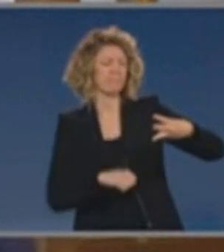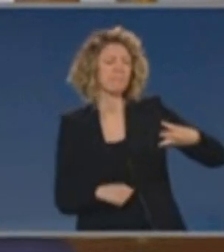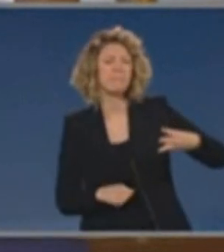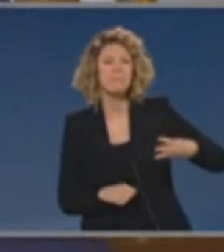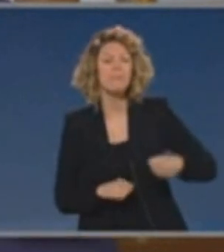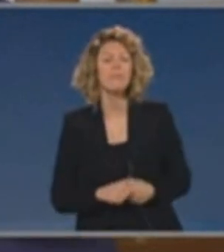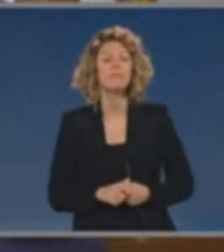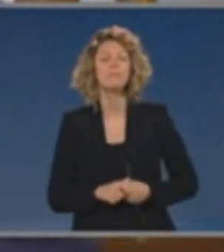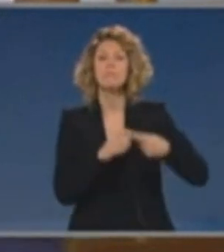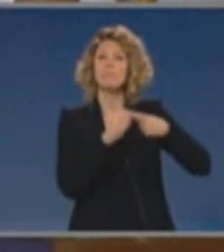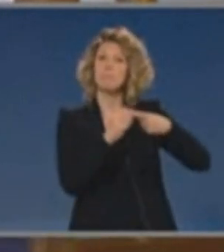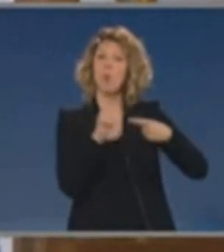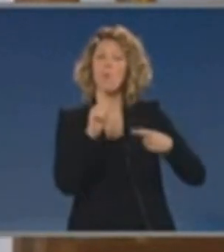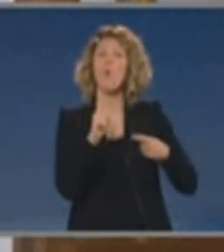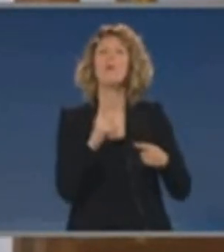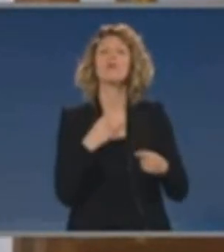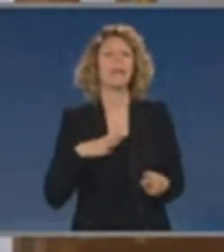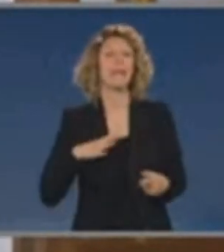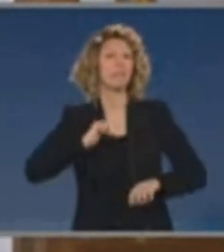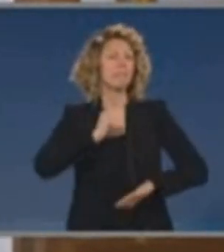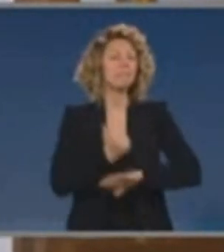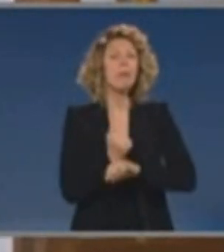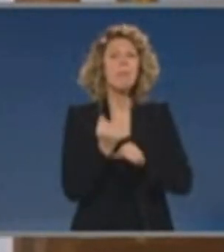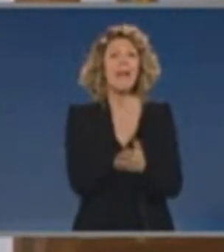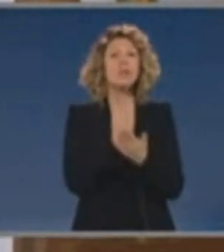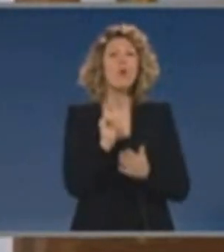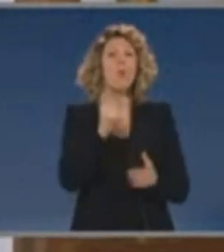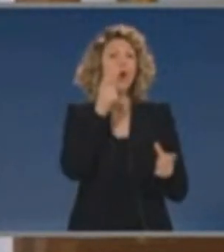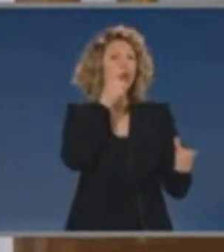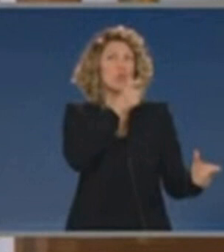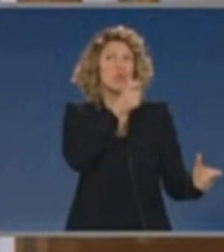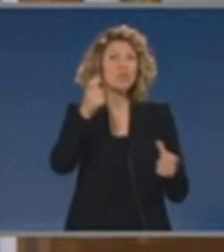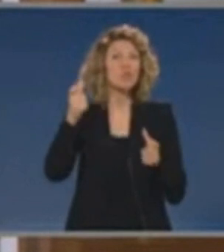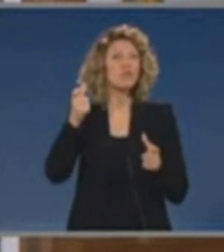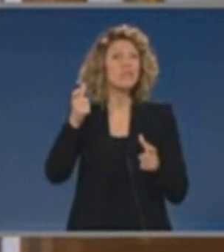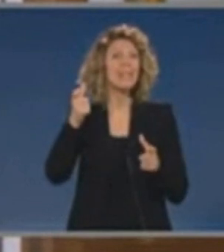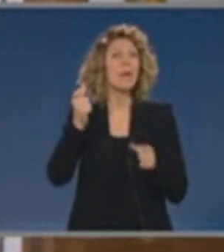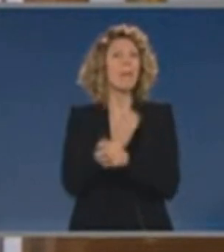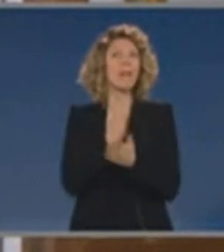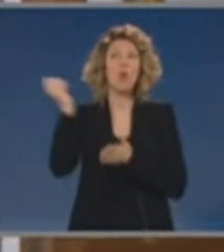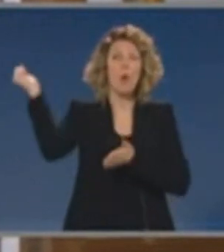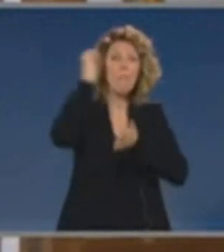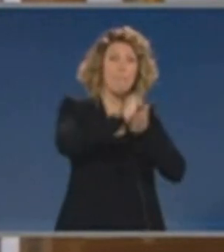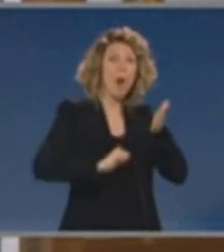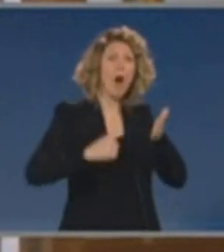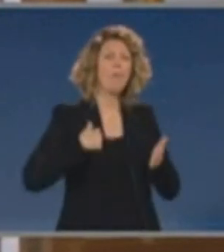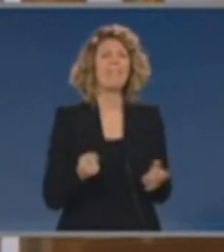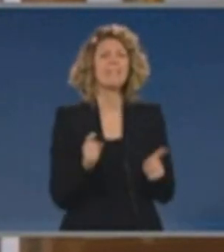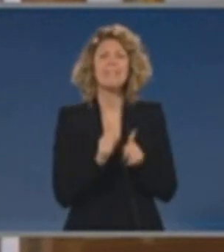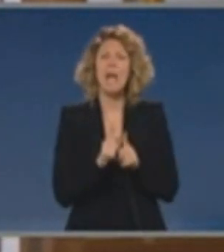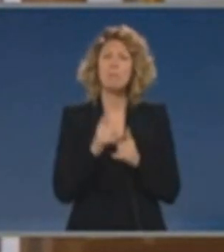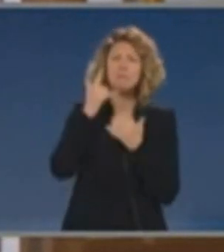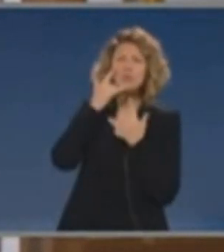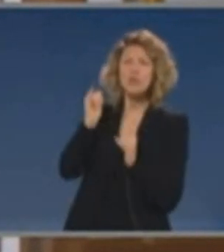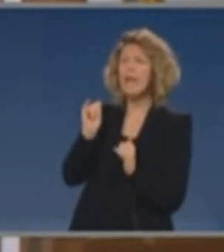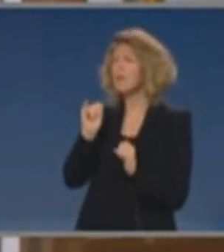The first is that we are creating a new national security test. Foreign